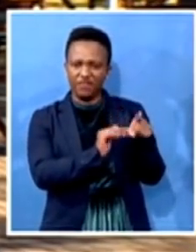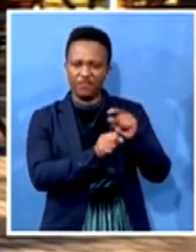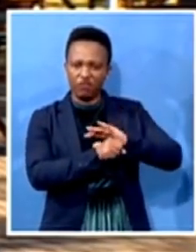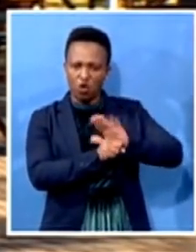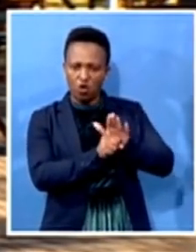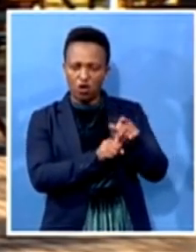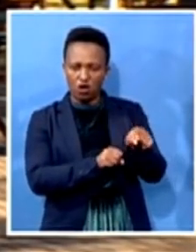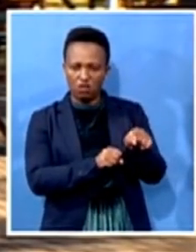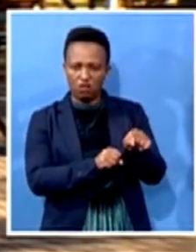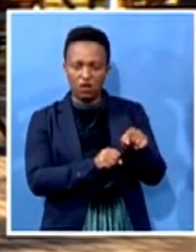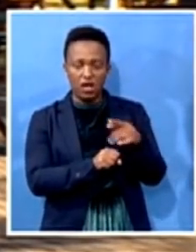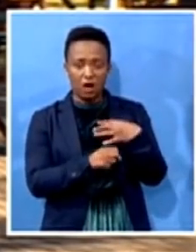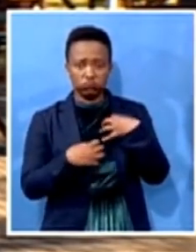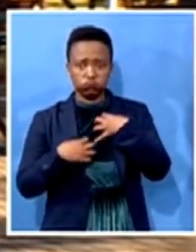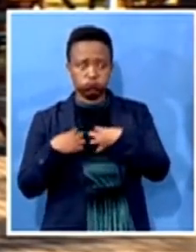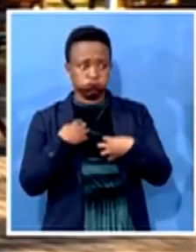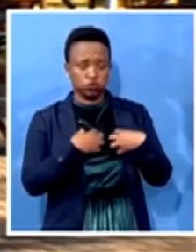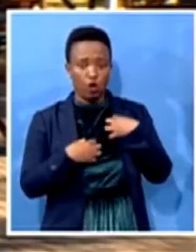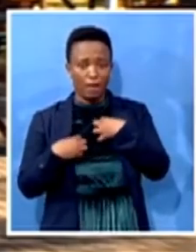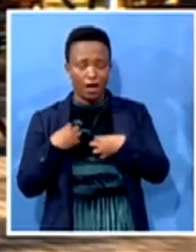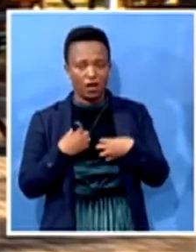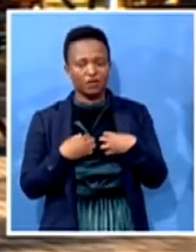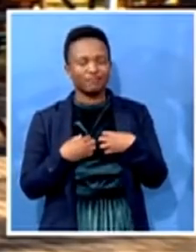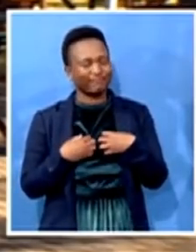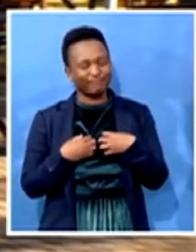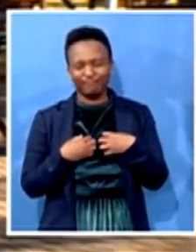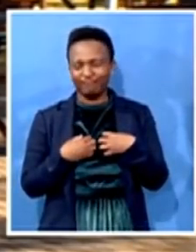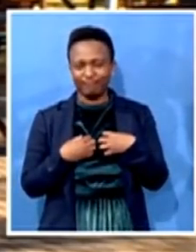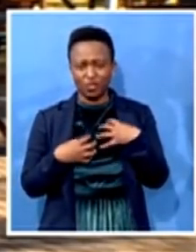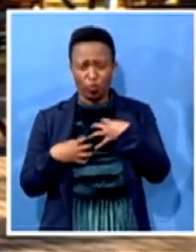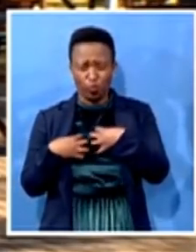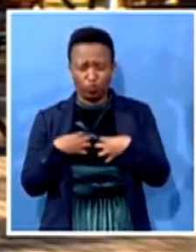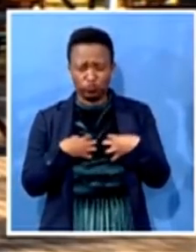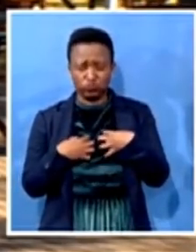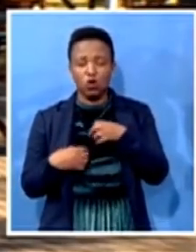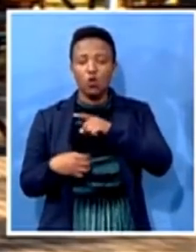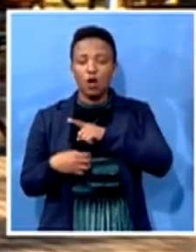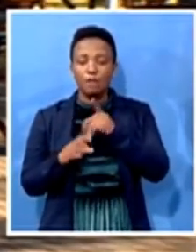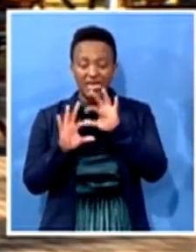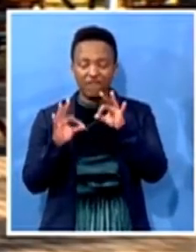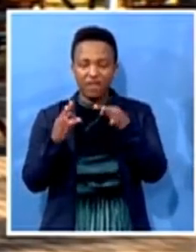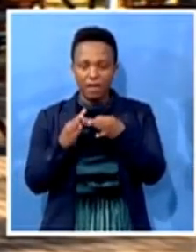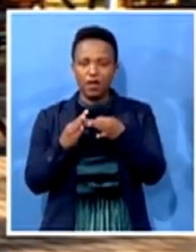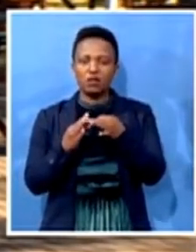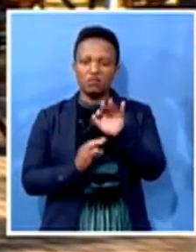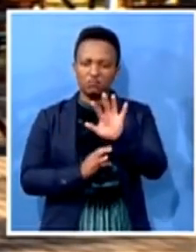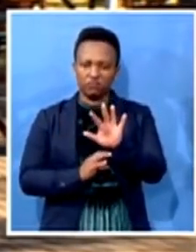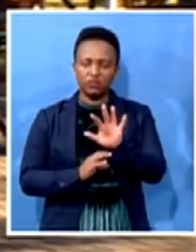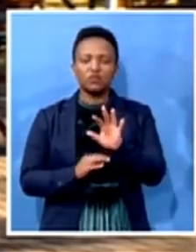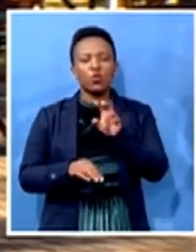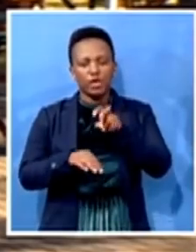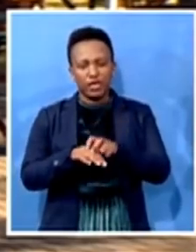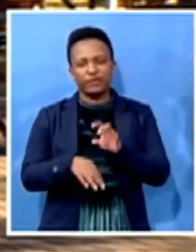I think as for the family, the whole of us, we really gonna need counseling, just for her to be